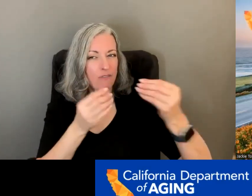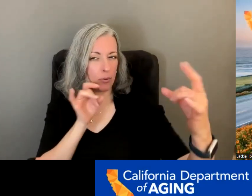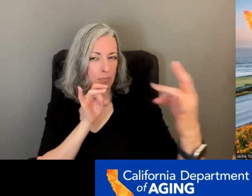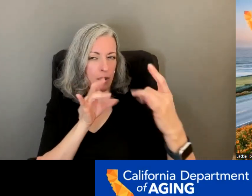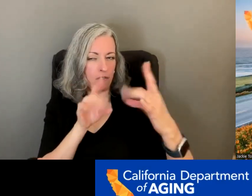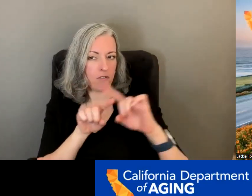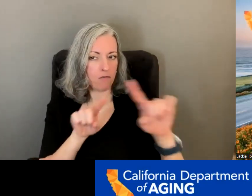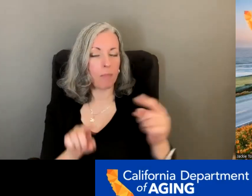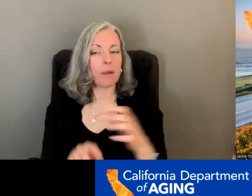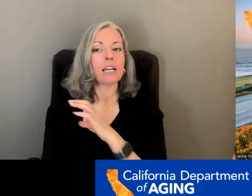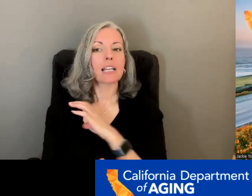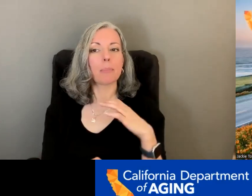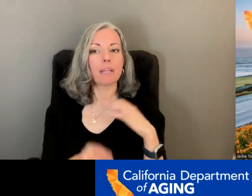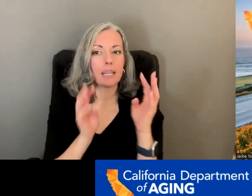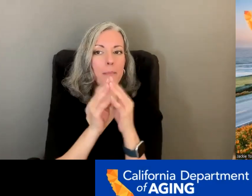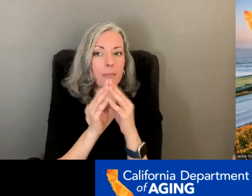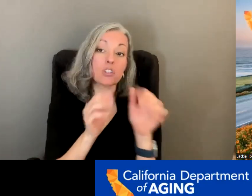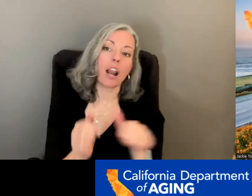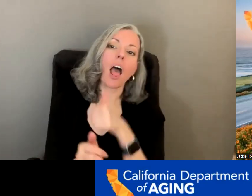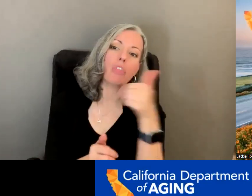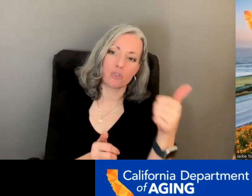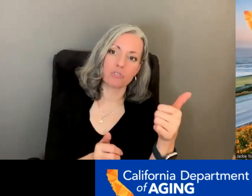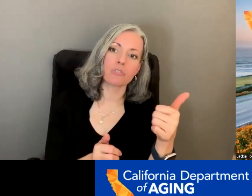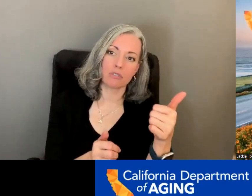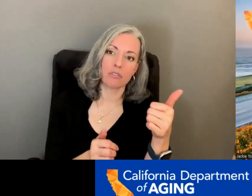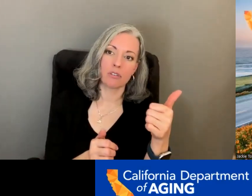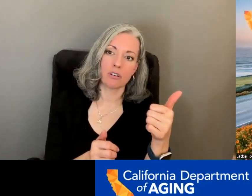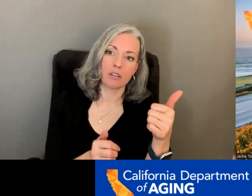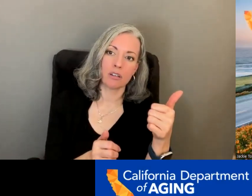committee members, as well as others on the